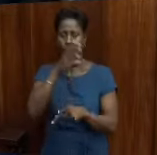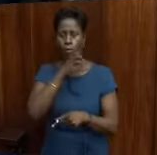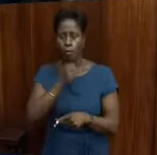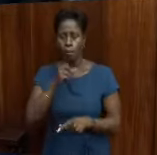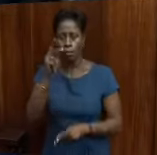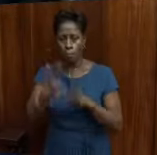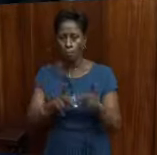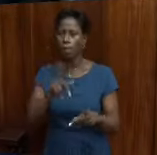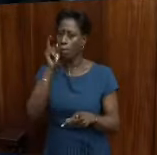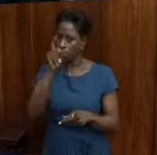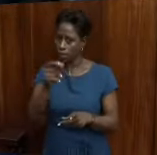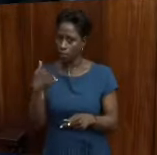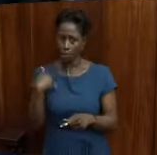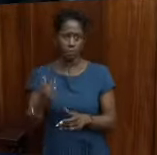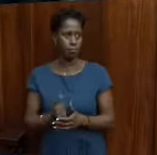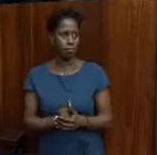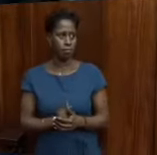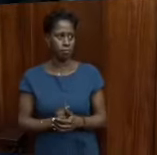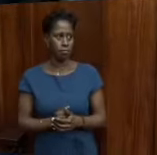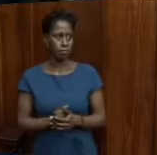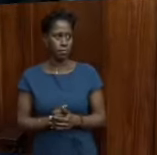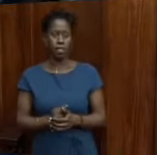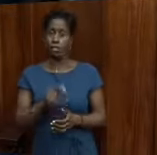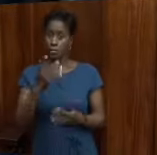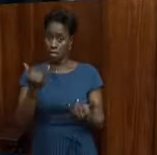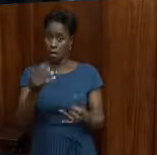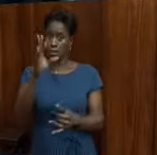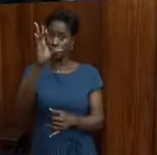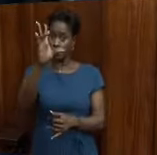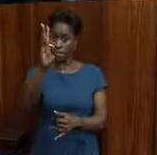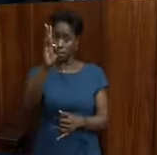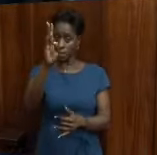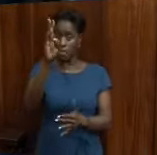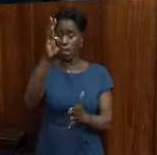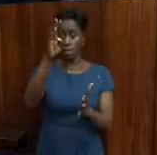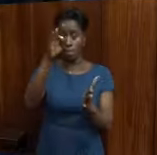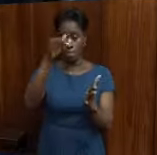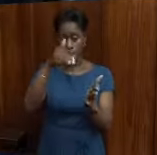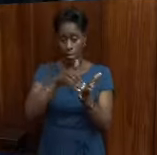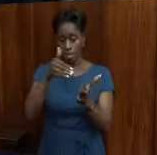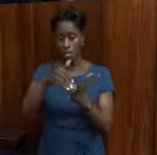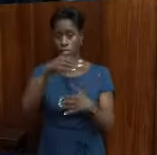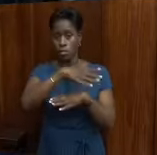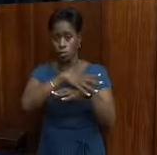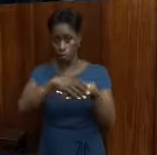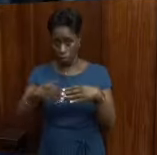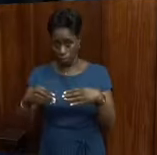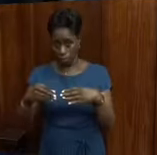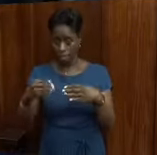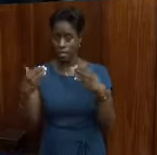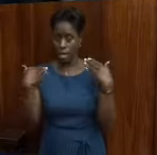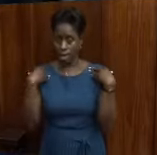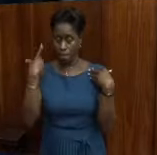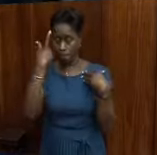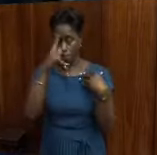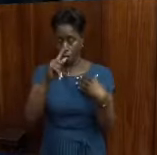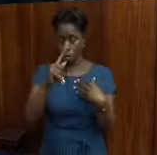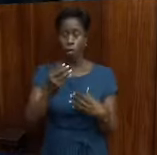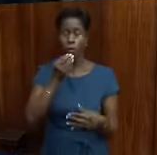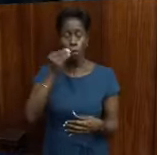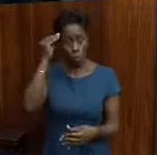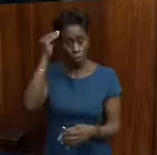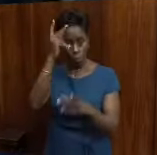Mr. Speaker, an amount of $7 million has been allocated for the home care program, while the government is actually